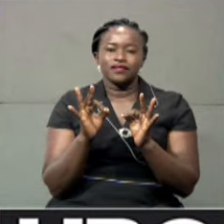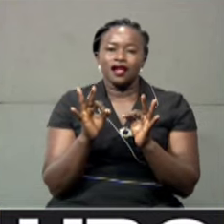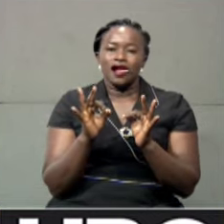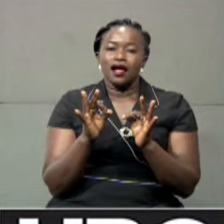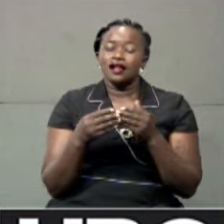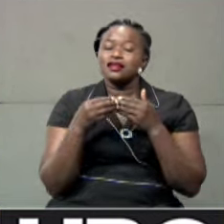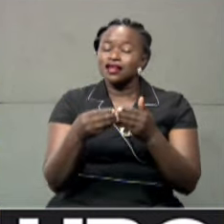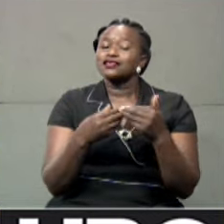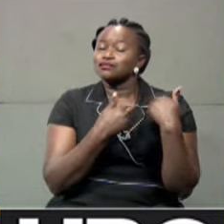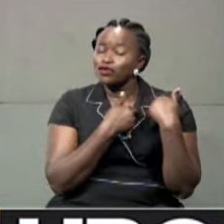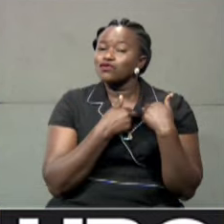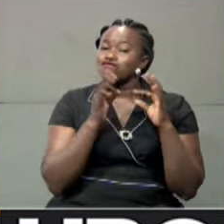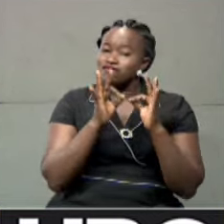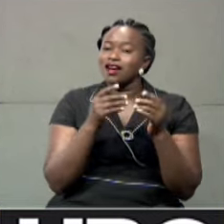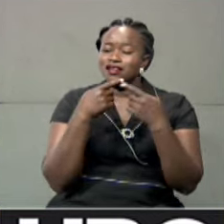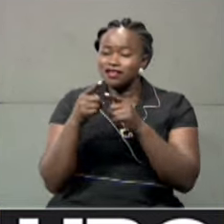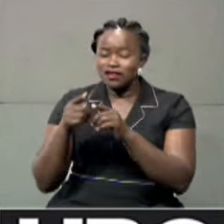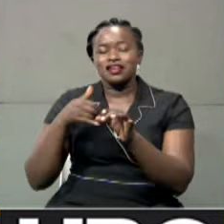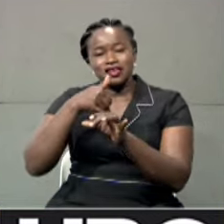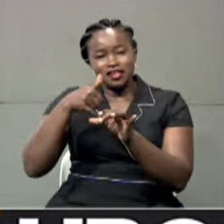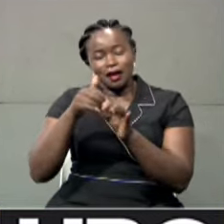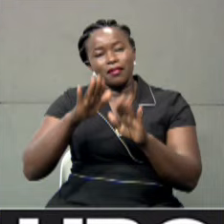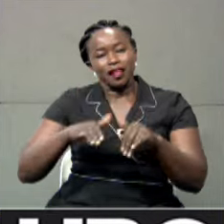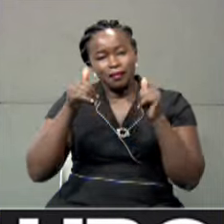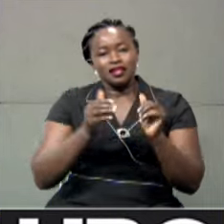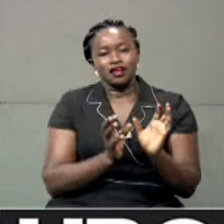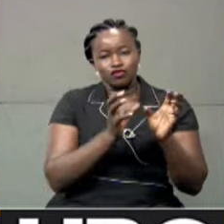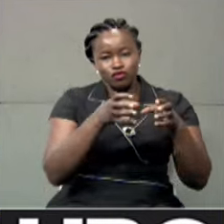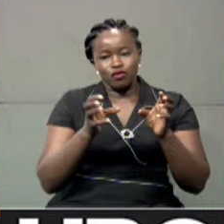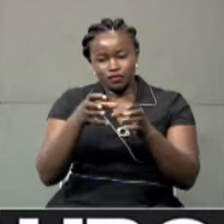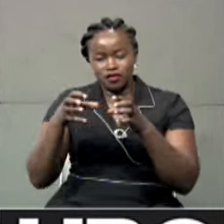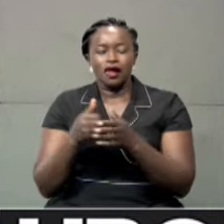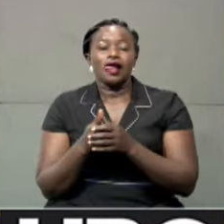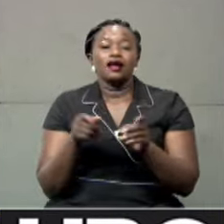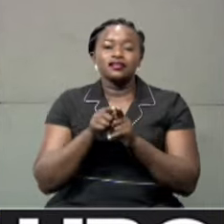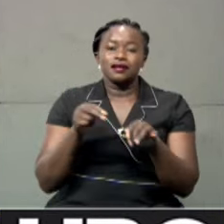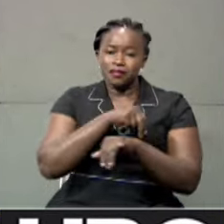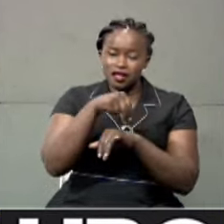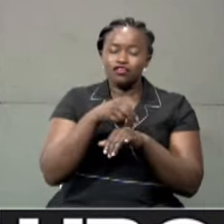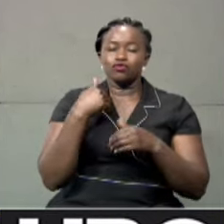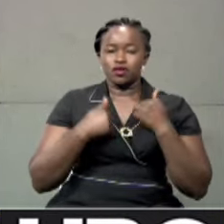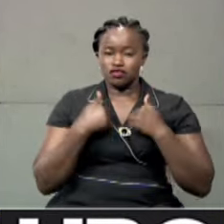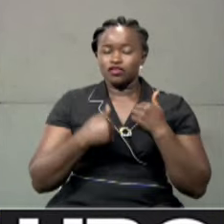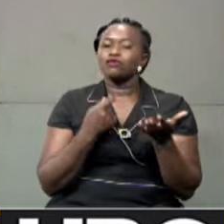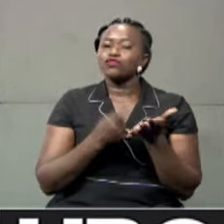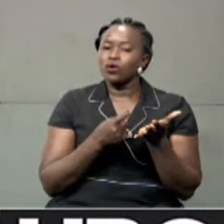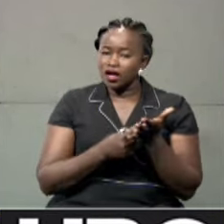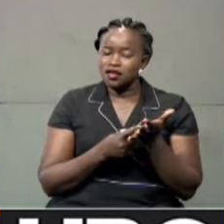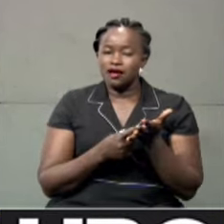leadership role in various interparliamentary bodies through which our national interests are